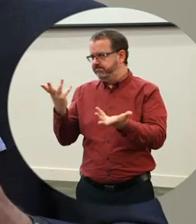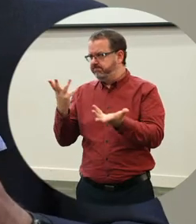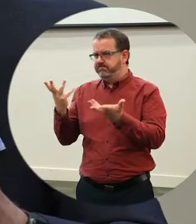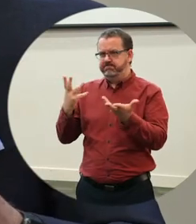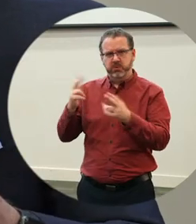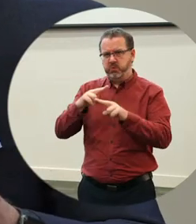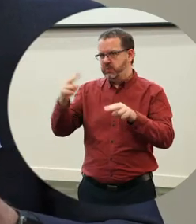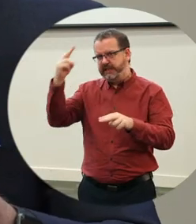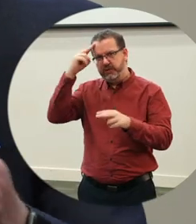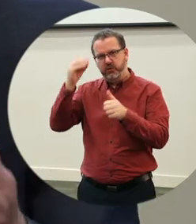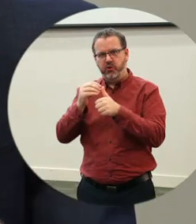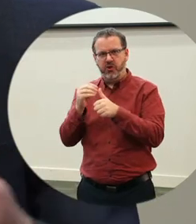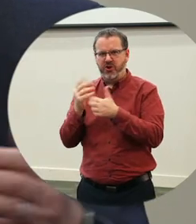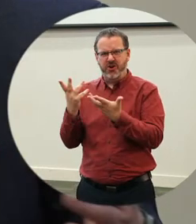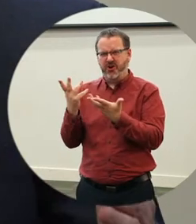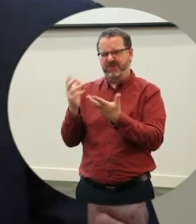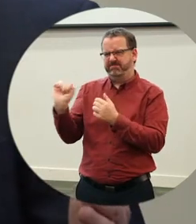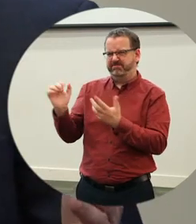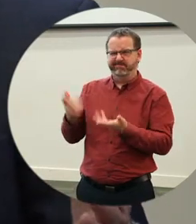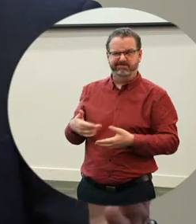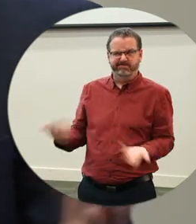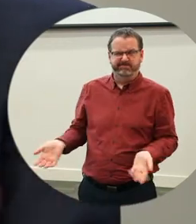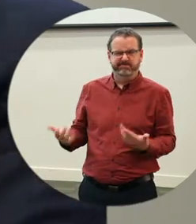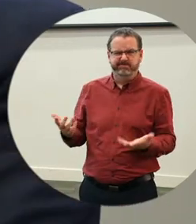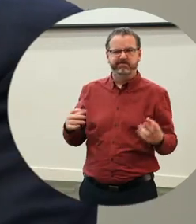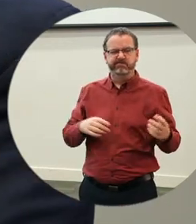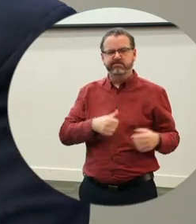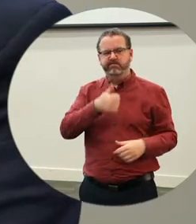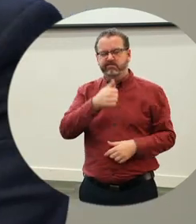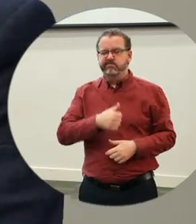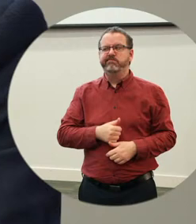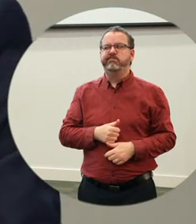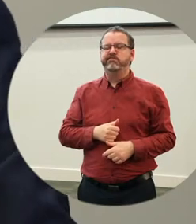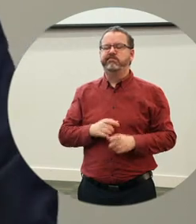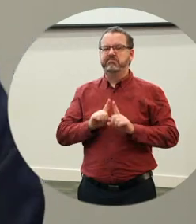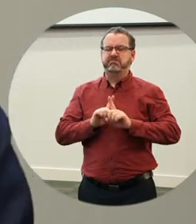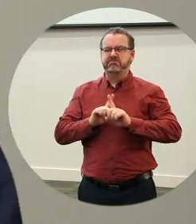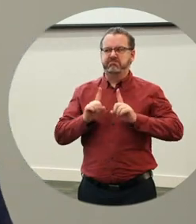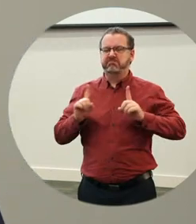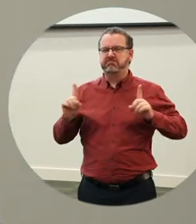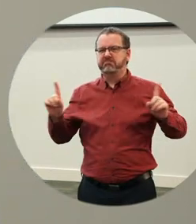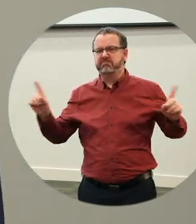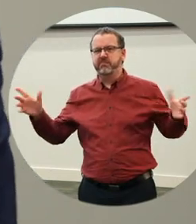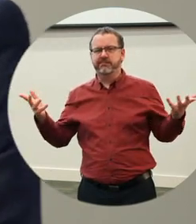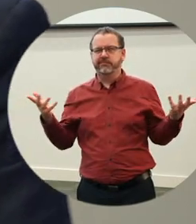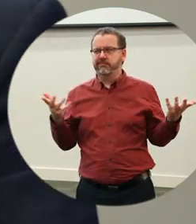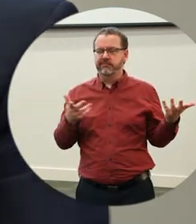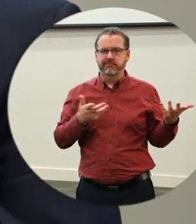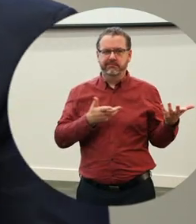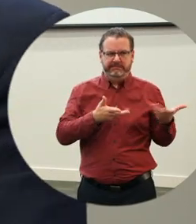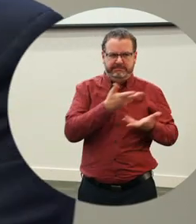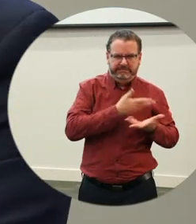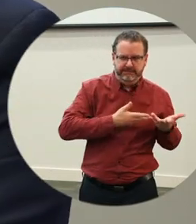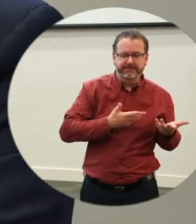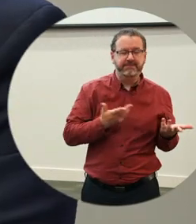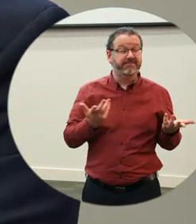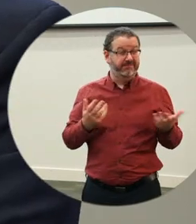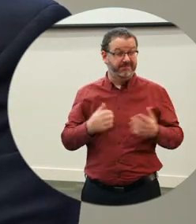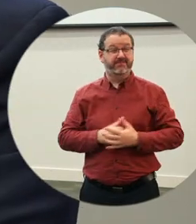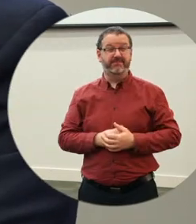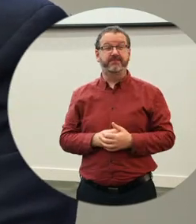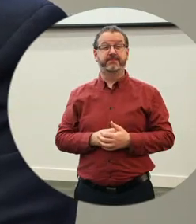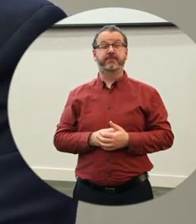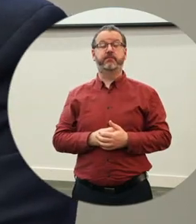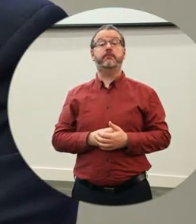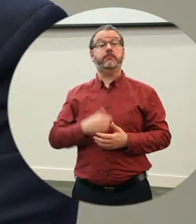about. And they went back to their respective barracks, having exchanged whatever information they could. There was no transference